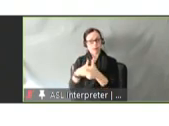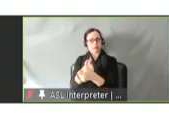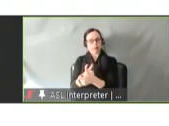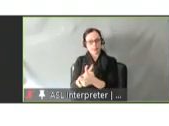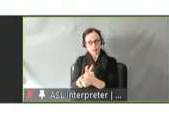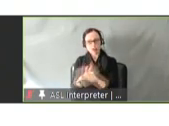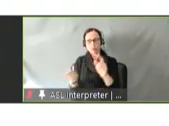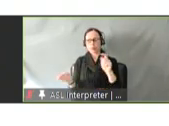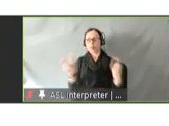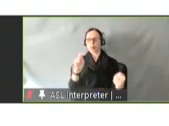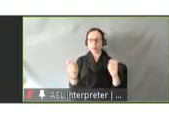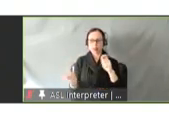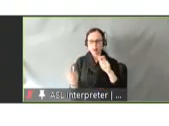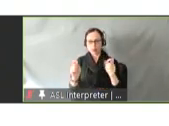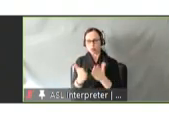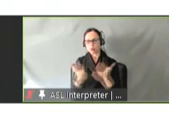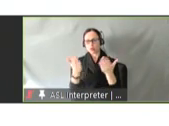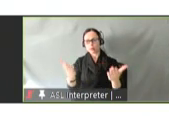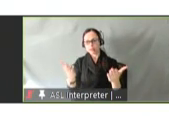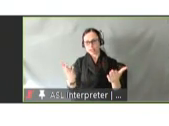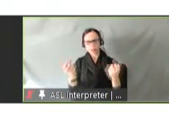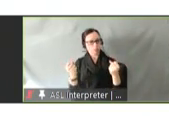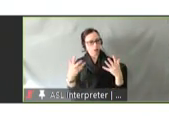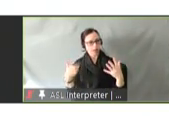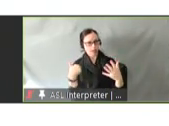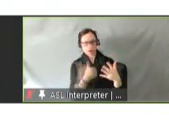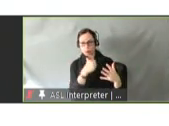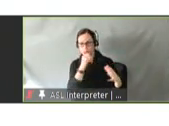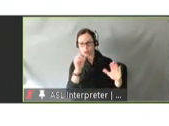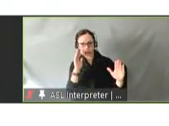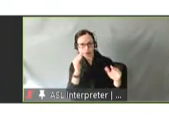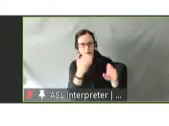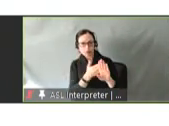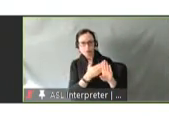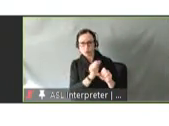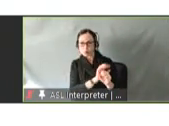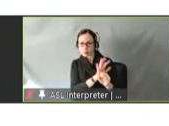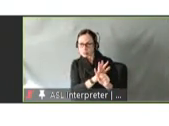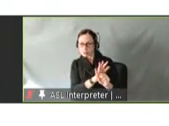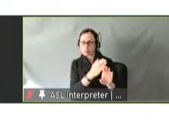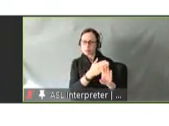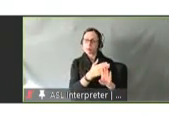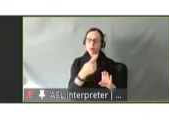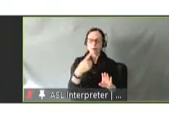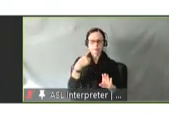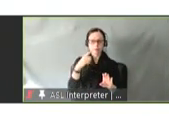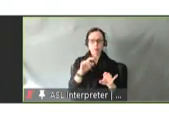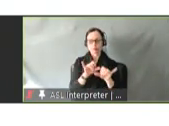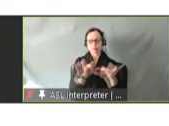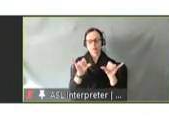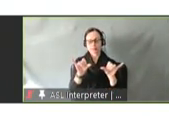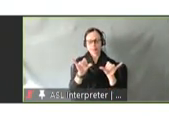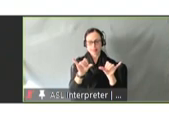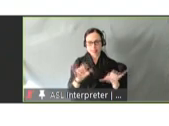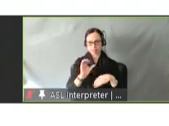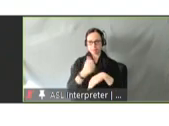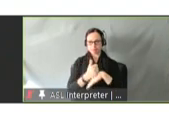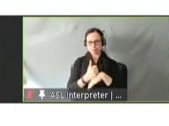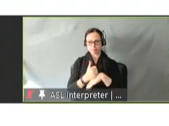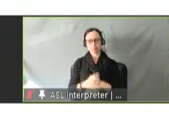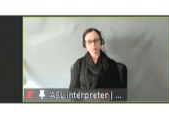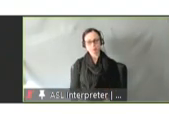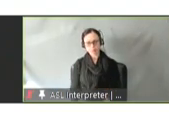evolving recommendations, many of which we had not anticipated prior to this pandemic or these safety systems being stood up. Next slide.